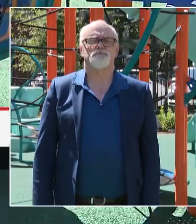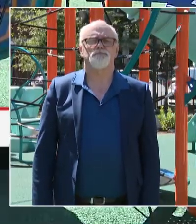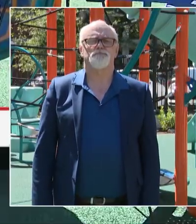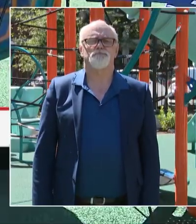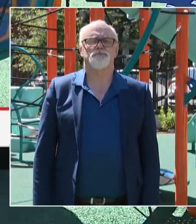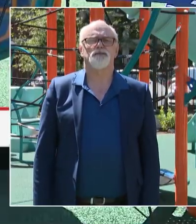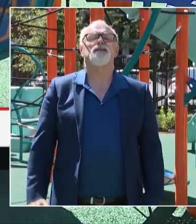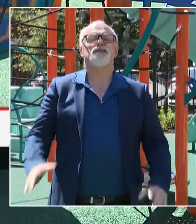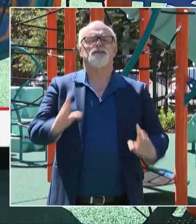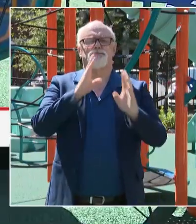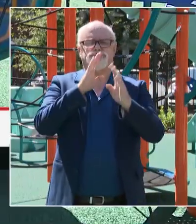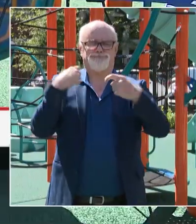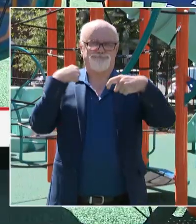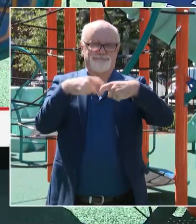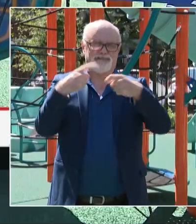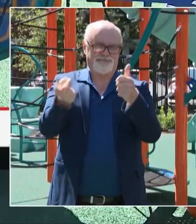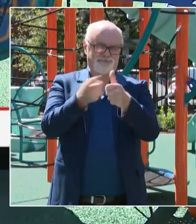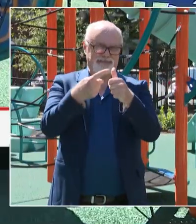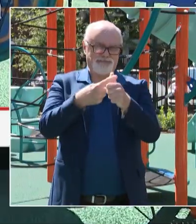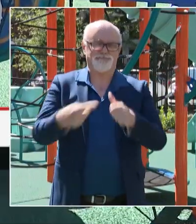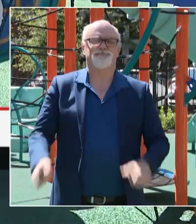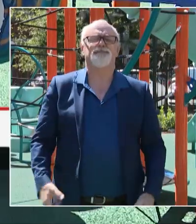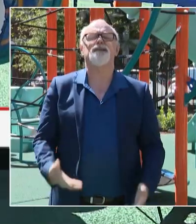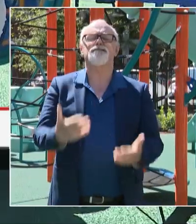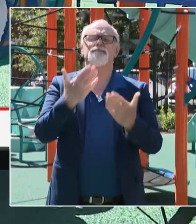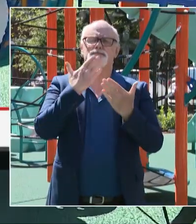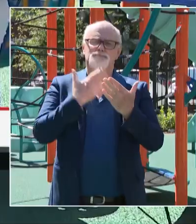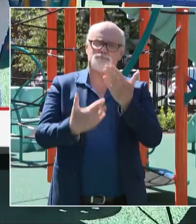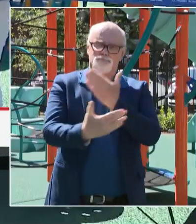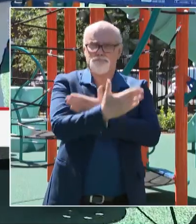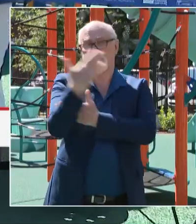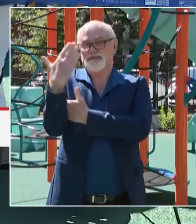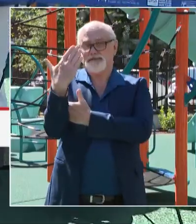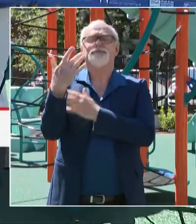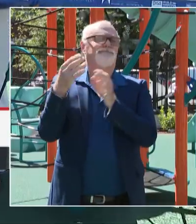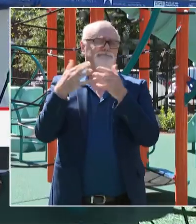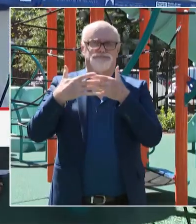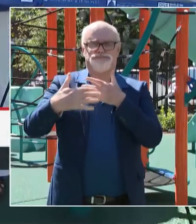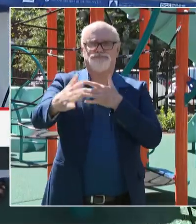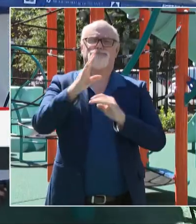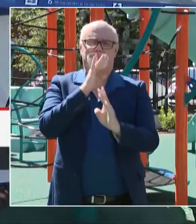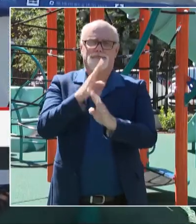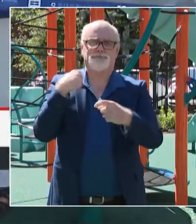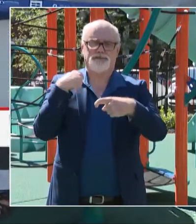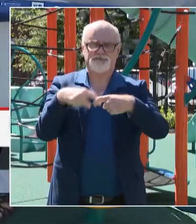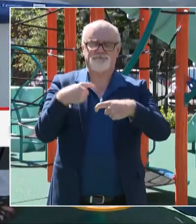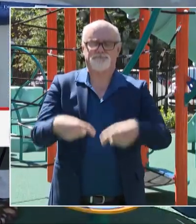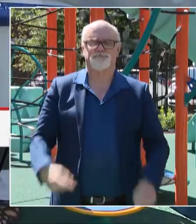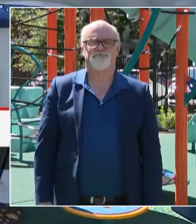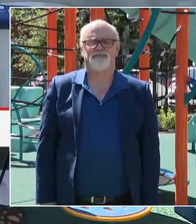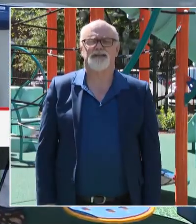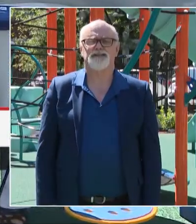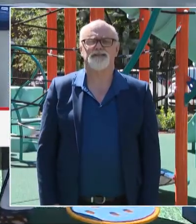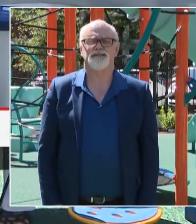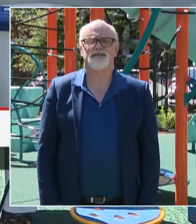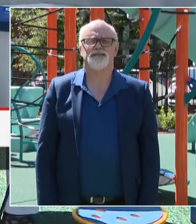Buenos días. Mi nombre es Valentina Ferreira y soy una estudiante de quinto grado aquí en